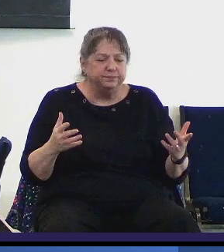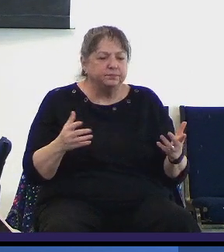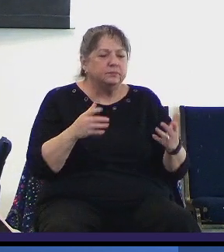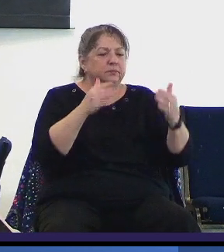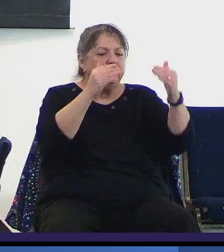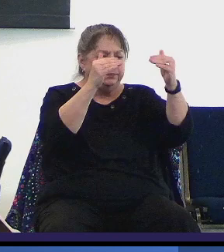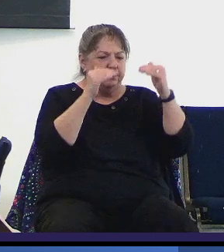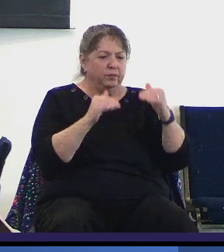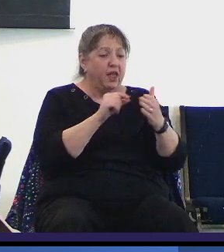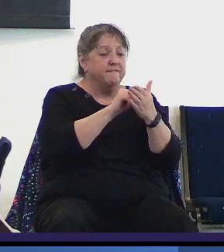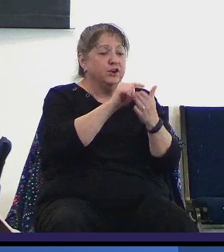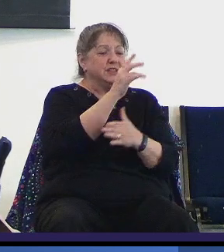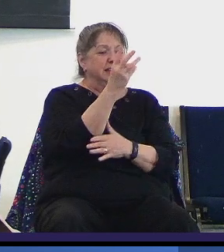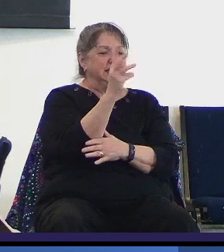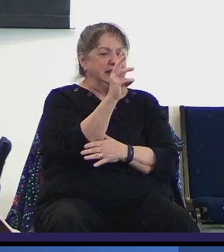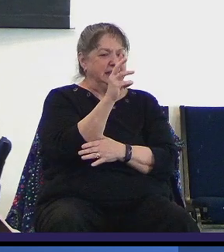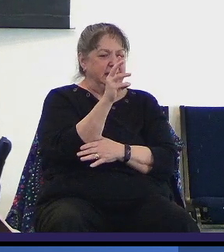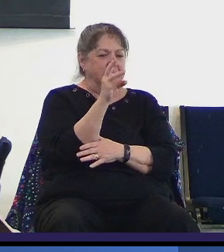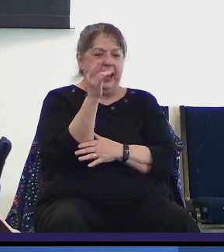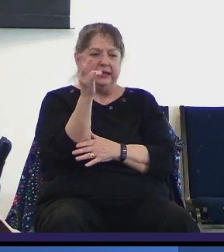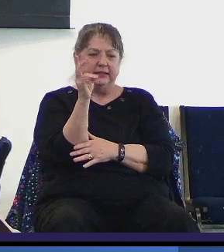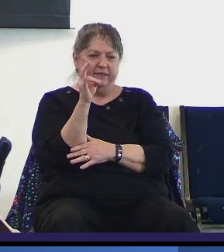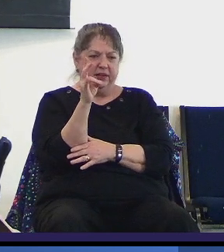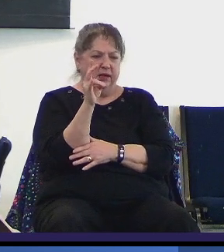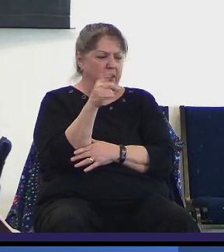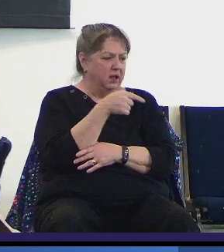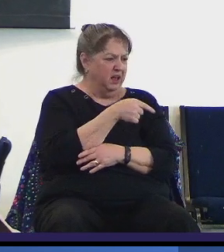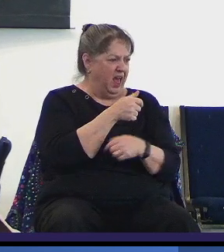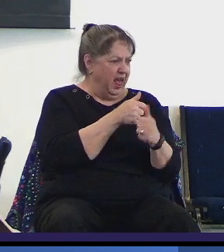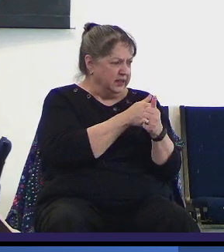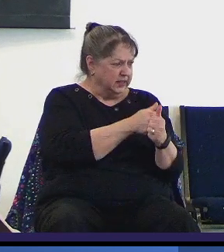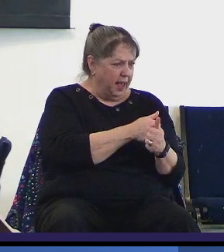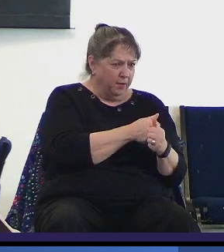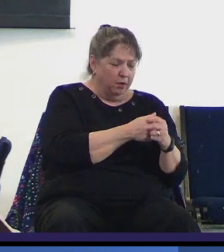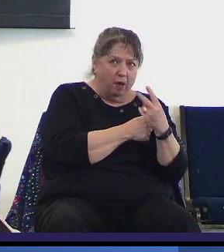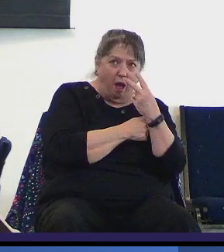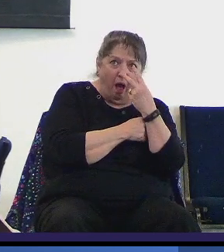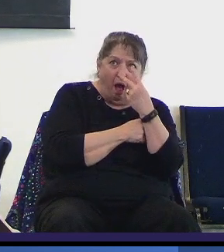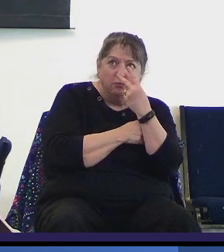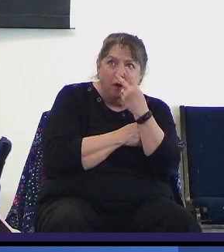disciples, when they saw Jesus, they worshiped him.